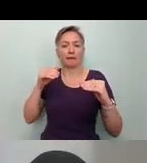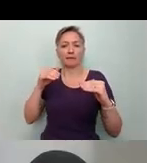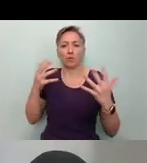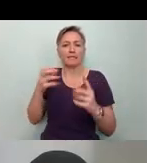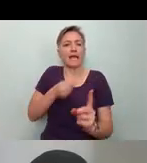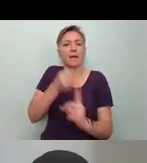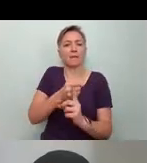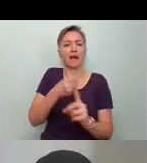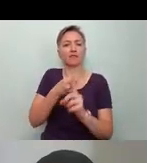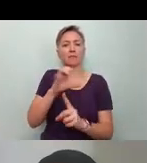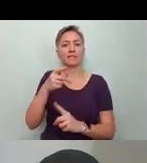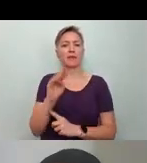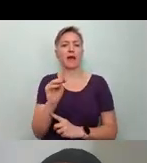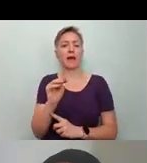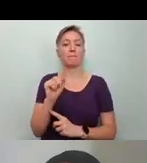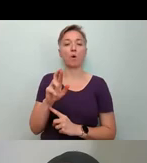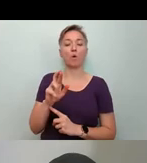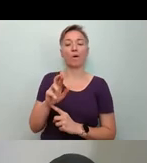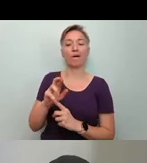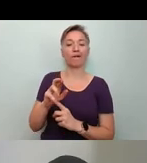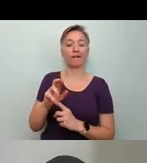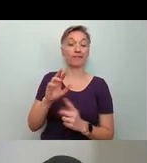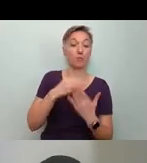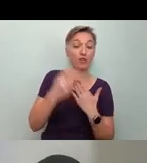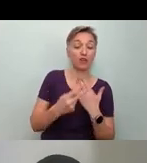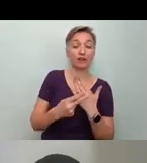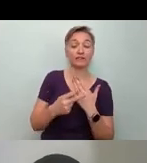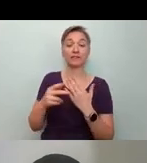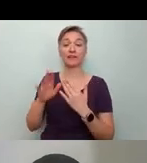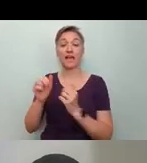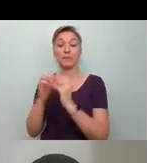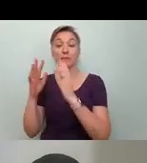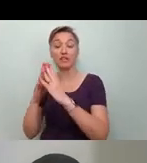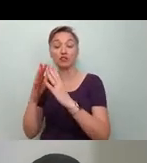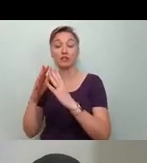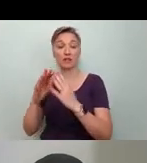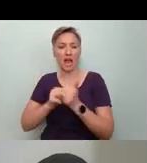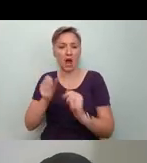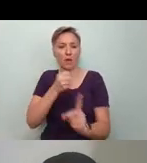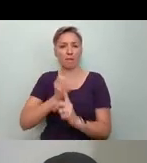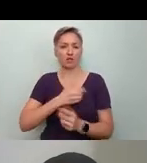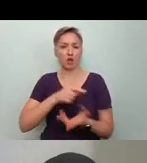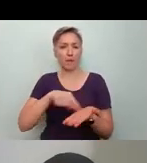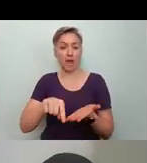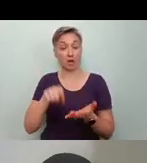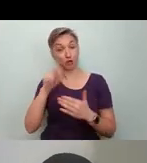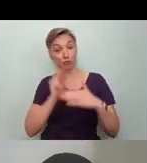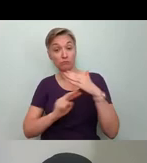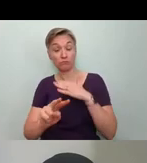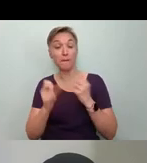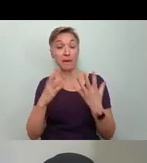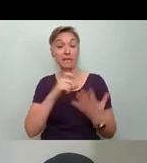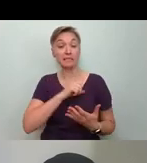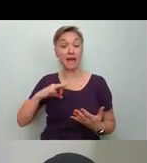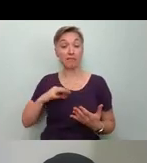its implementation plan to be on our roles and pay? Do you foresee many staff experiencing changes to their titles